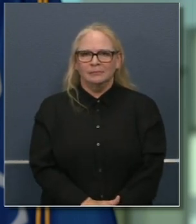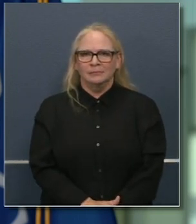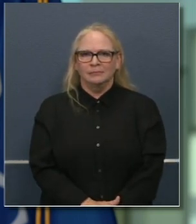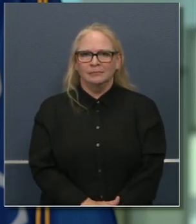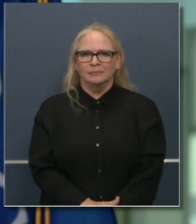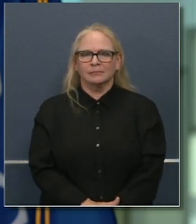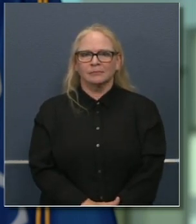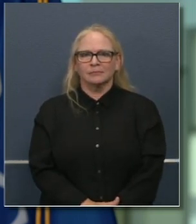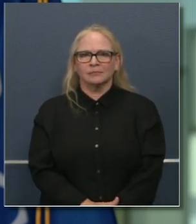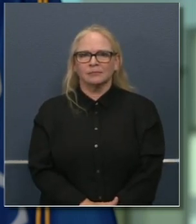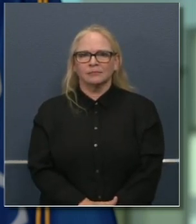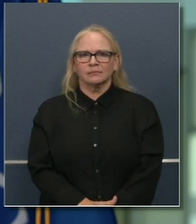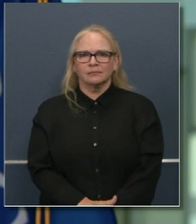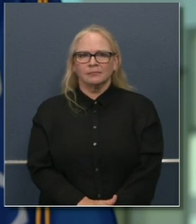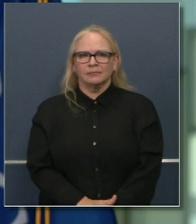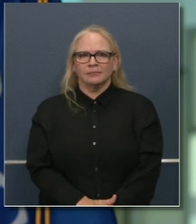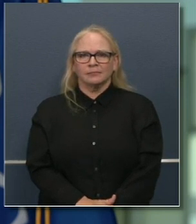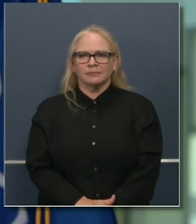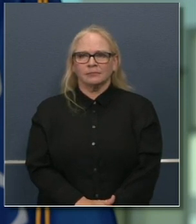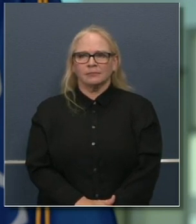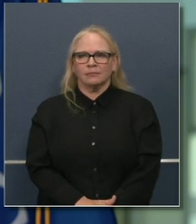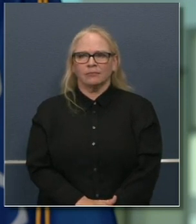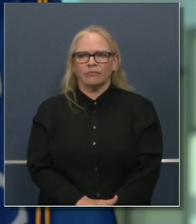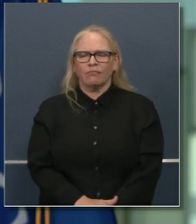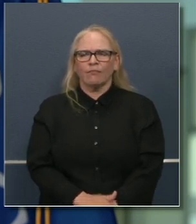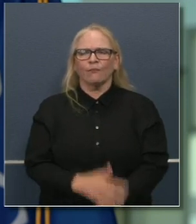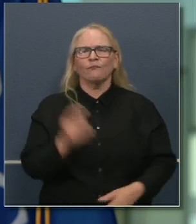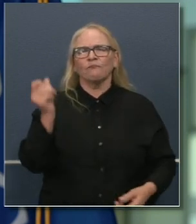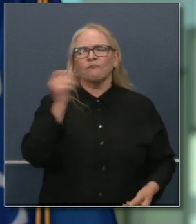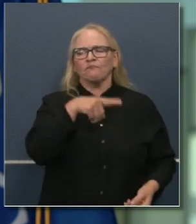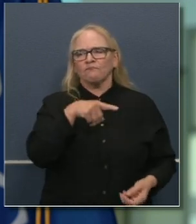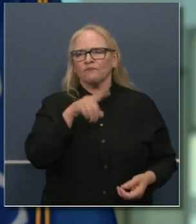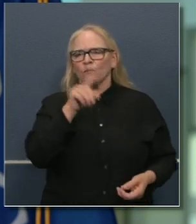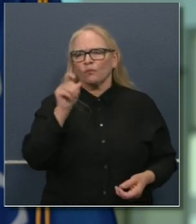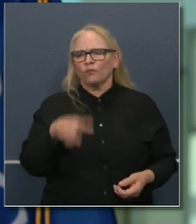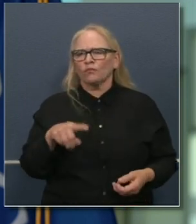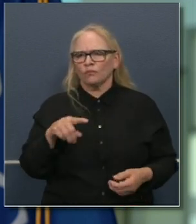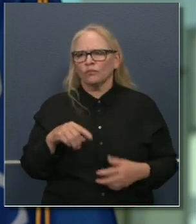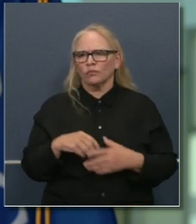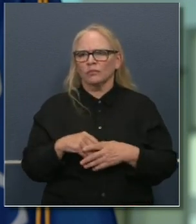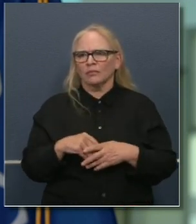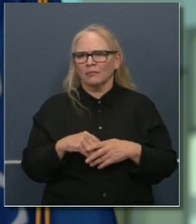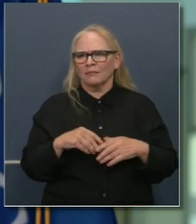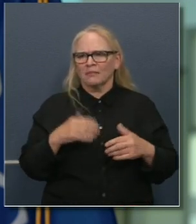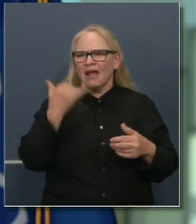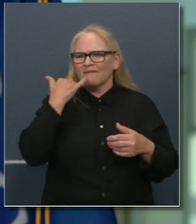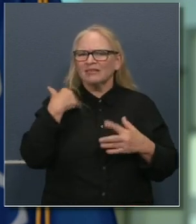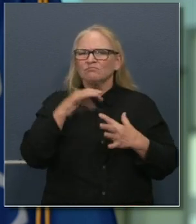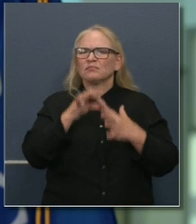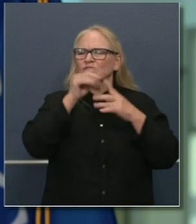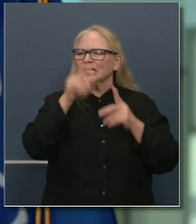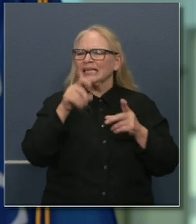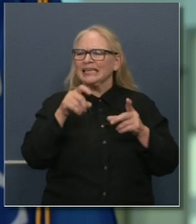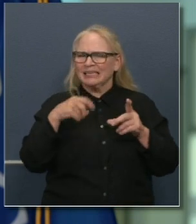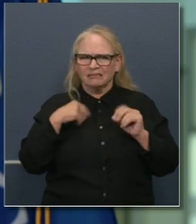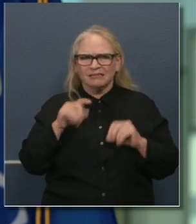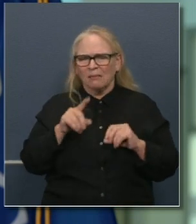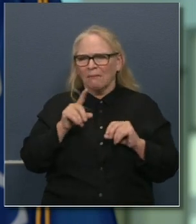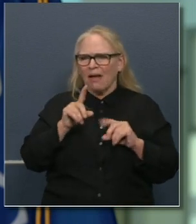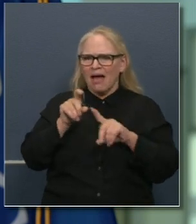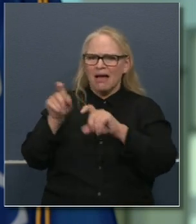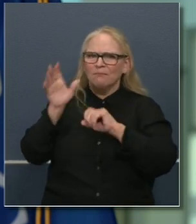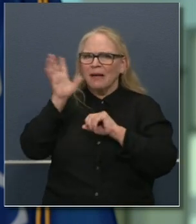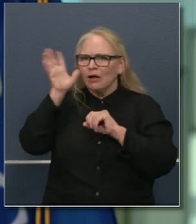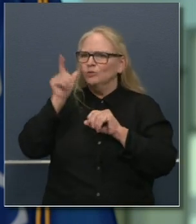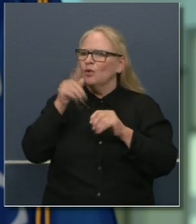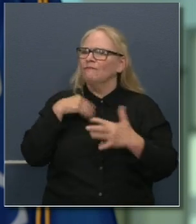Governor, on the topic of parents that have students with special needs, I spoke to several parents over this course with students on the autism